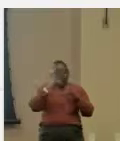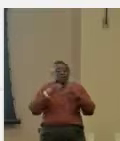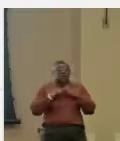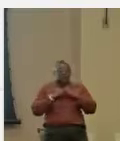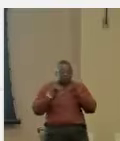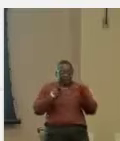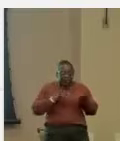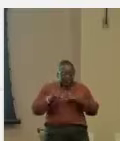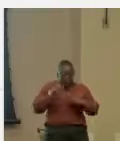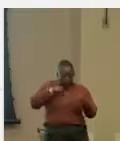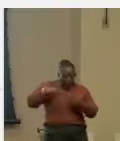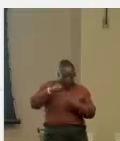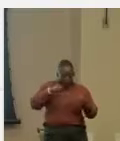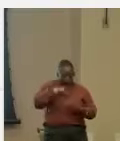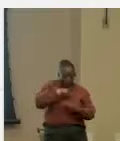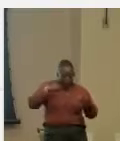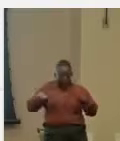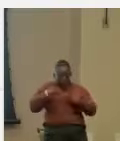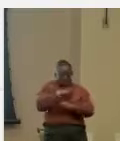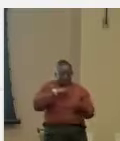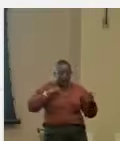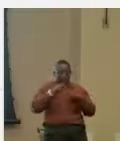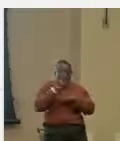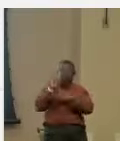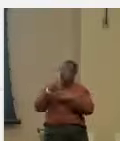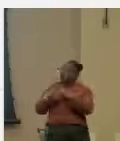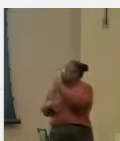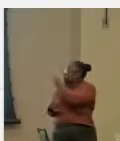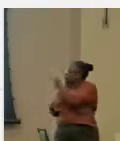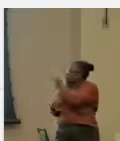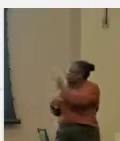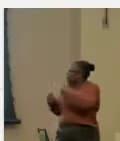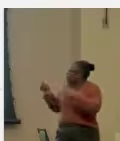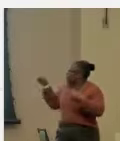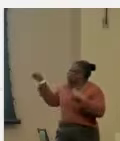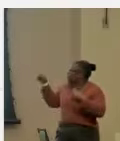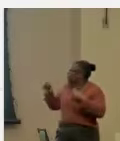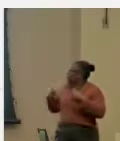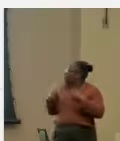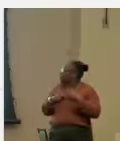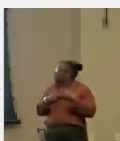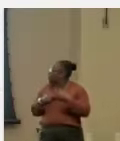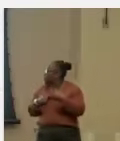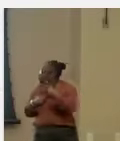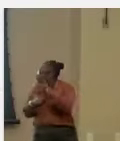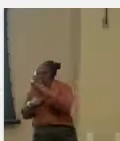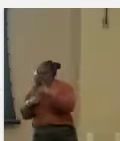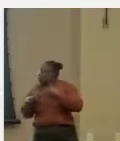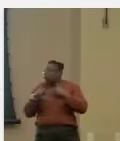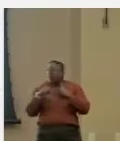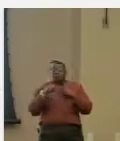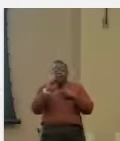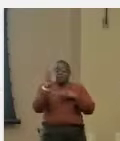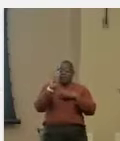immune system. So what I'm trying to depict by this slide is showing that in lupus, we have hyperactivation, hyperproliferation